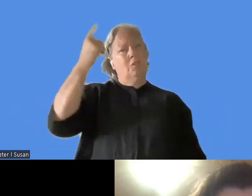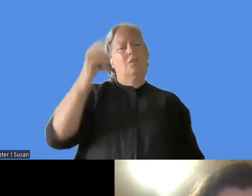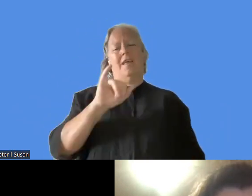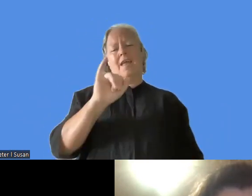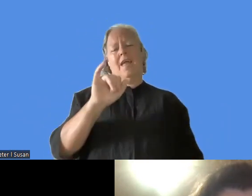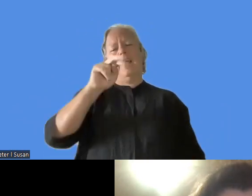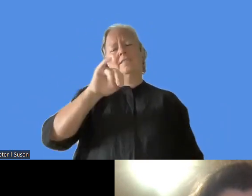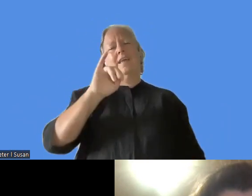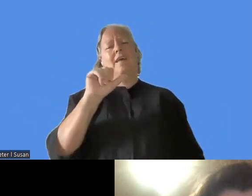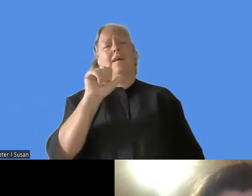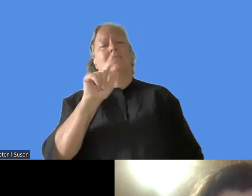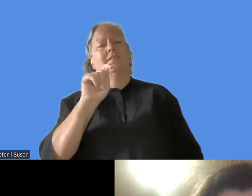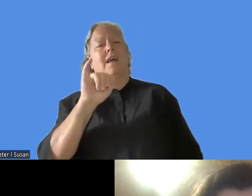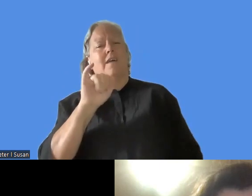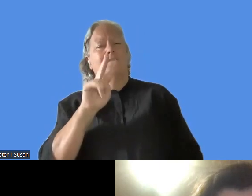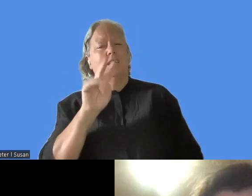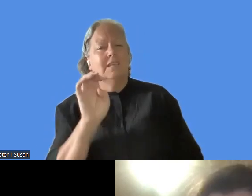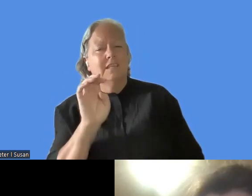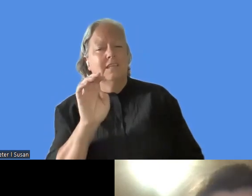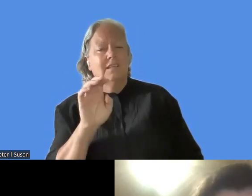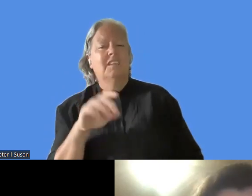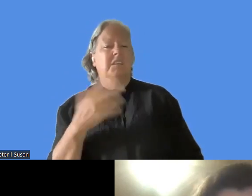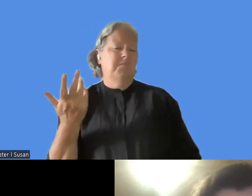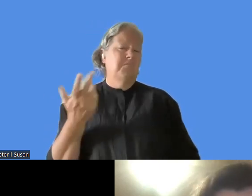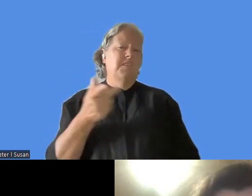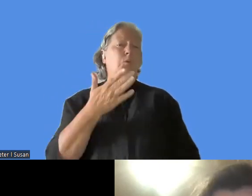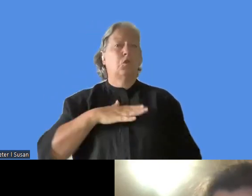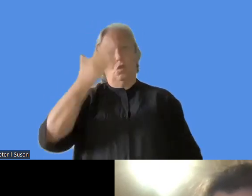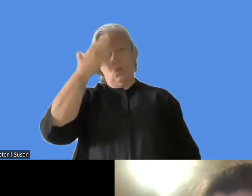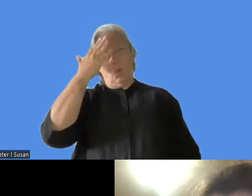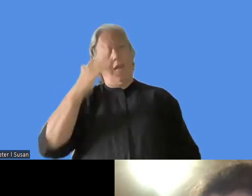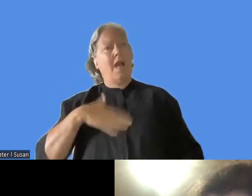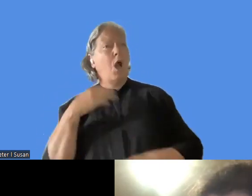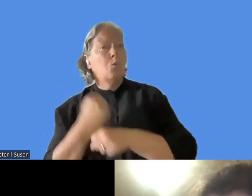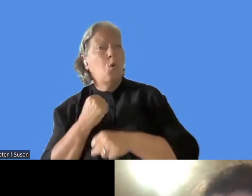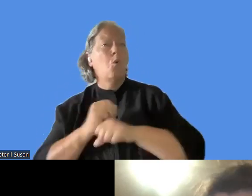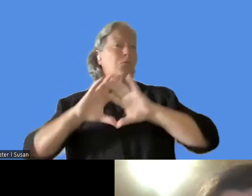rcd@fordham.edu if you'd like to get updates on our work. Thank you very much for your attention.